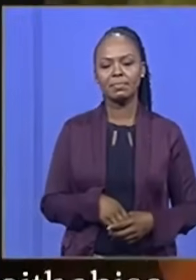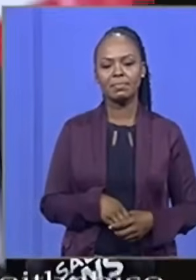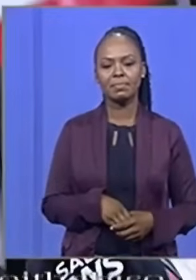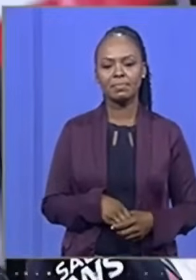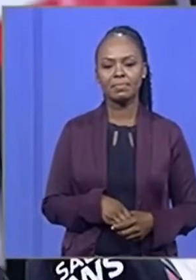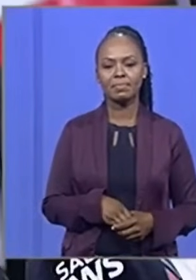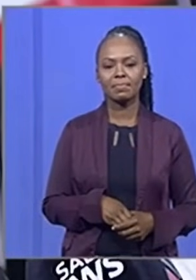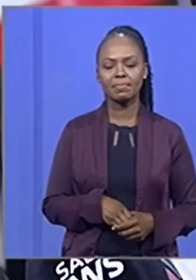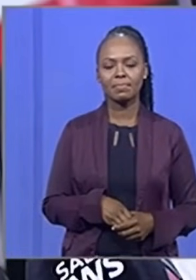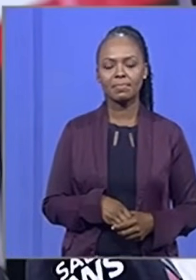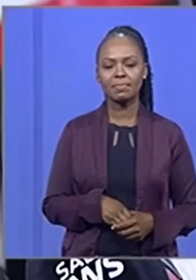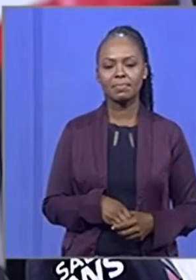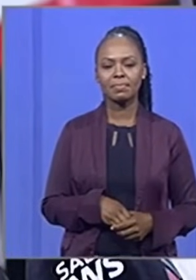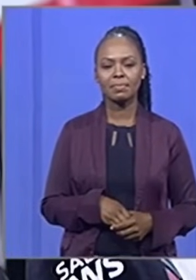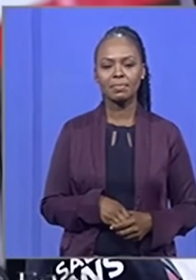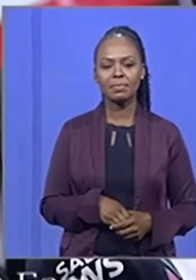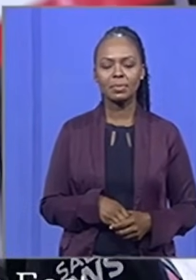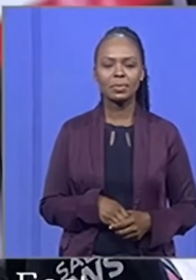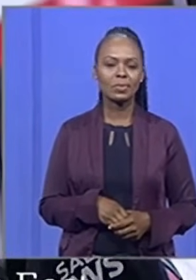The world